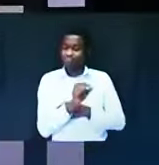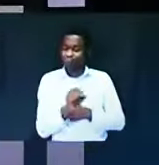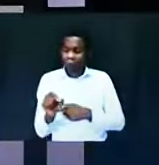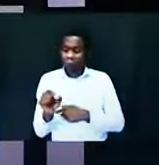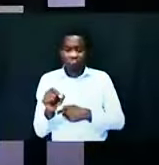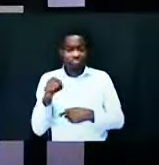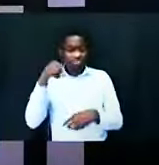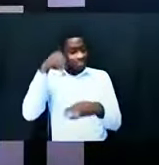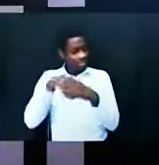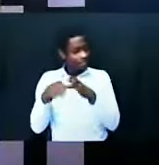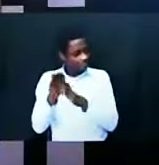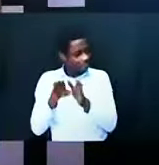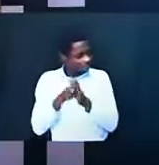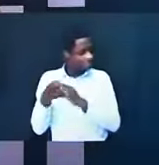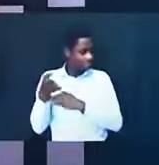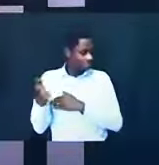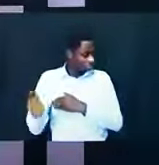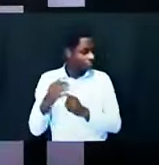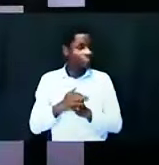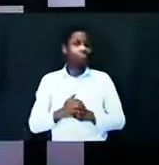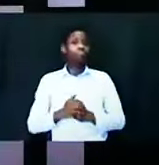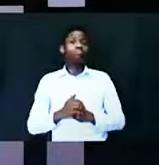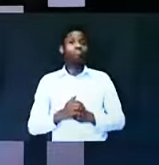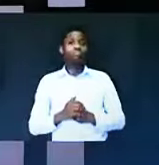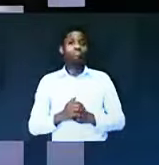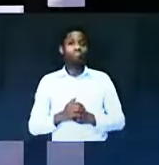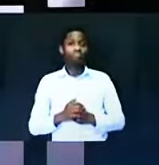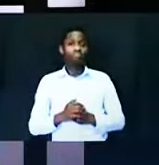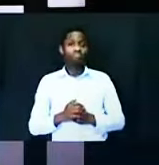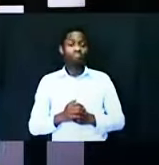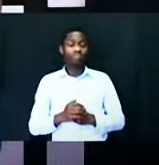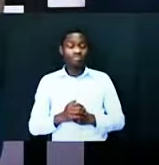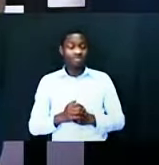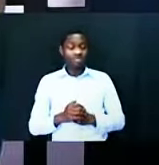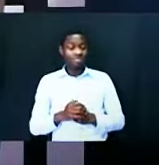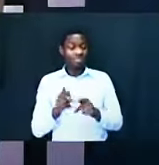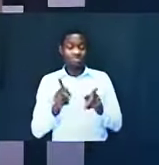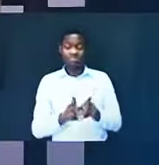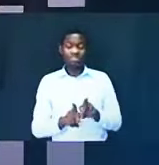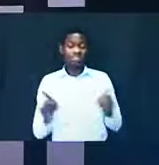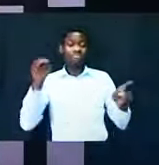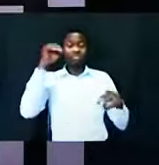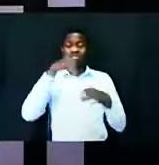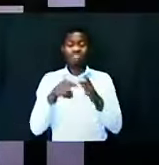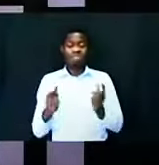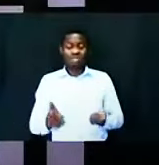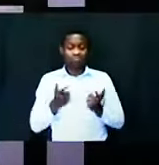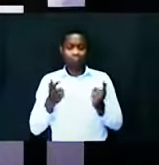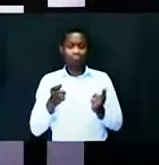is scripture. And it therefore it is a general principle in life.